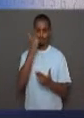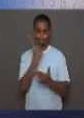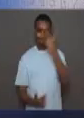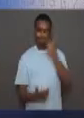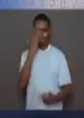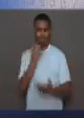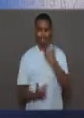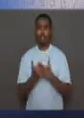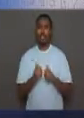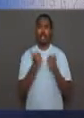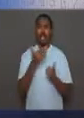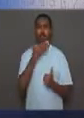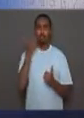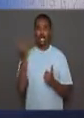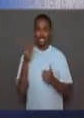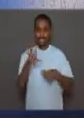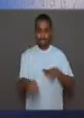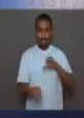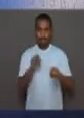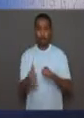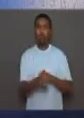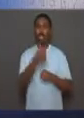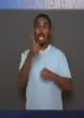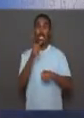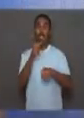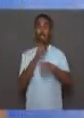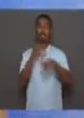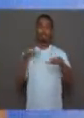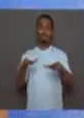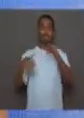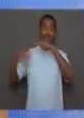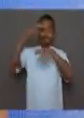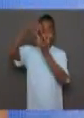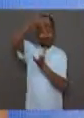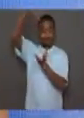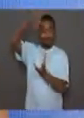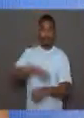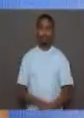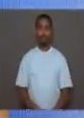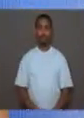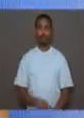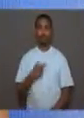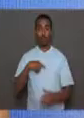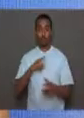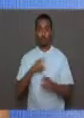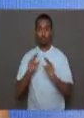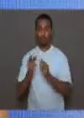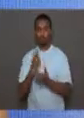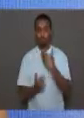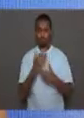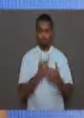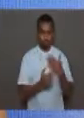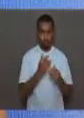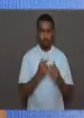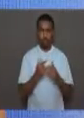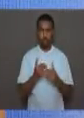how best to staff a colony on another planet. We are going to work in groups to